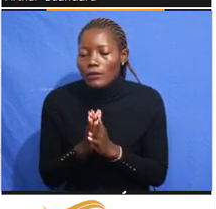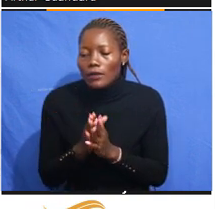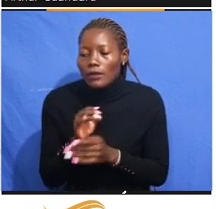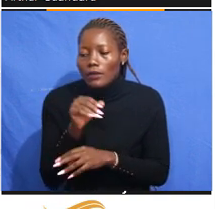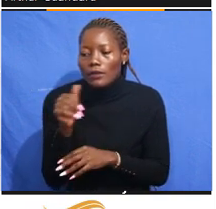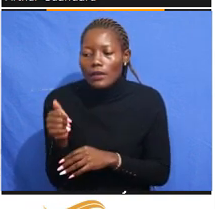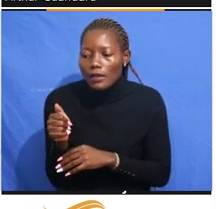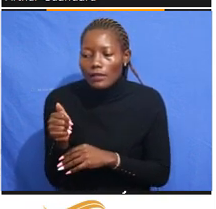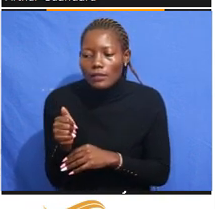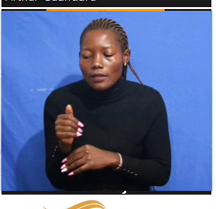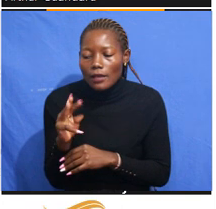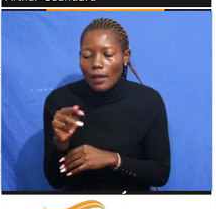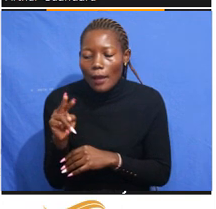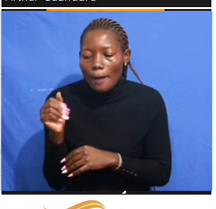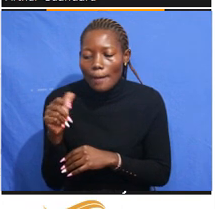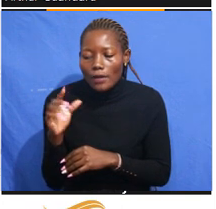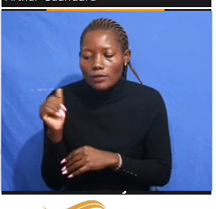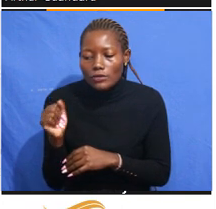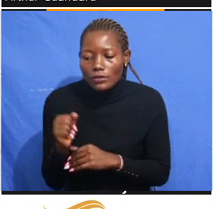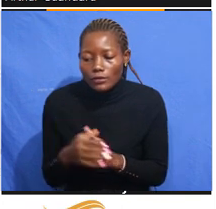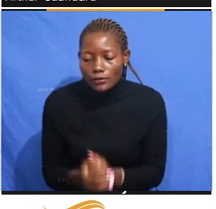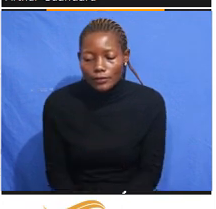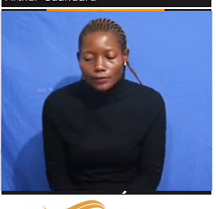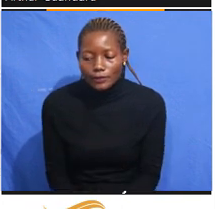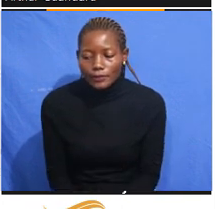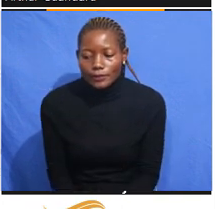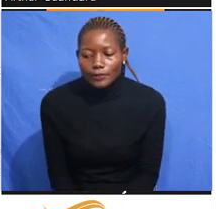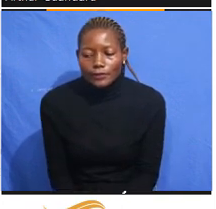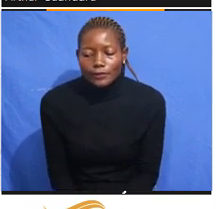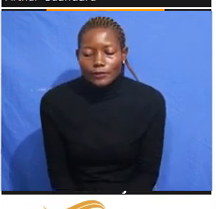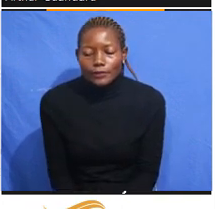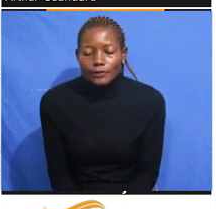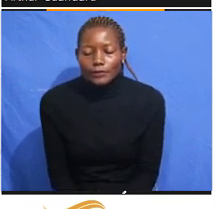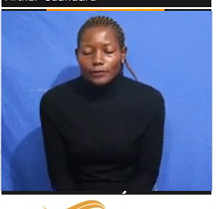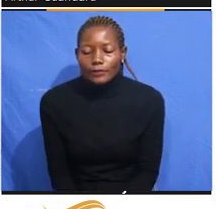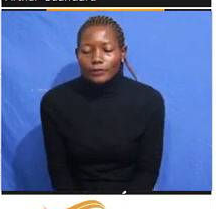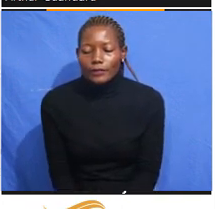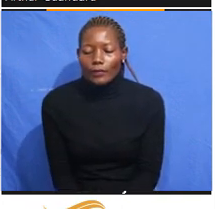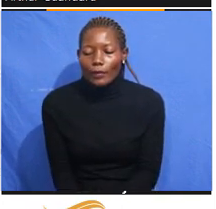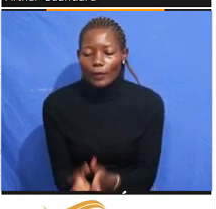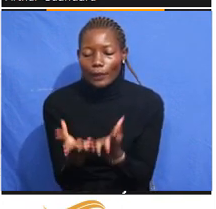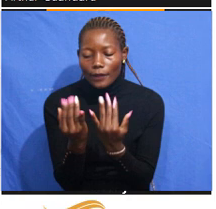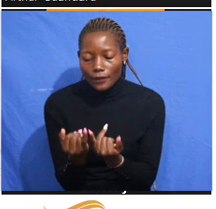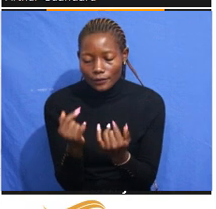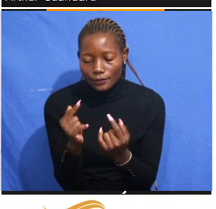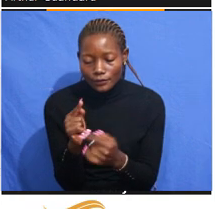intercostal and intercostal muscles at the ribs. Okay, so you have that contraction of the diaphragm,